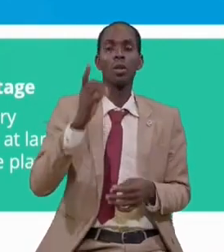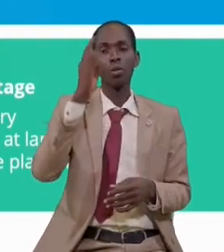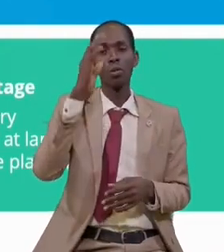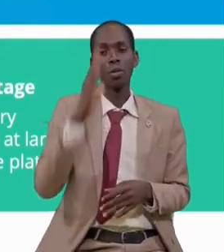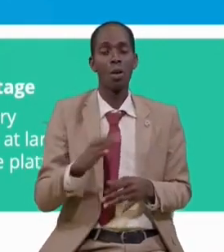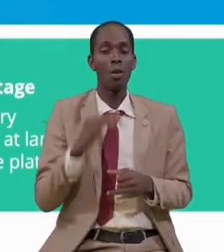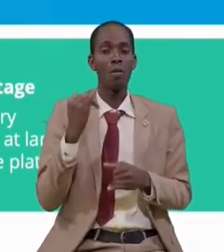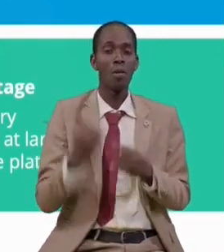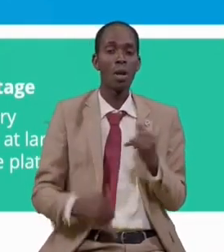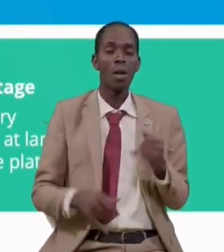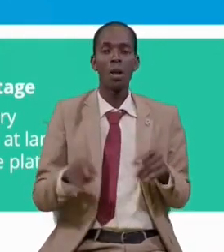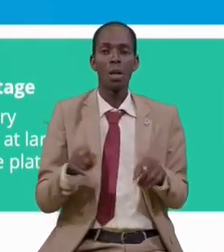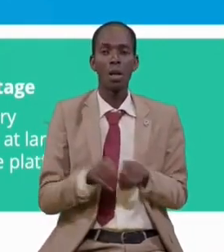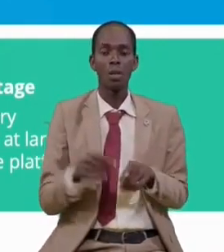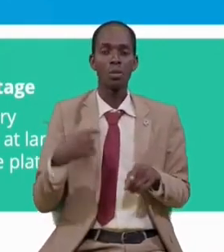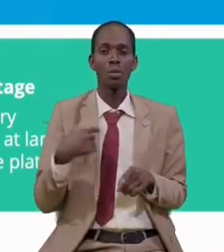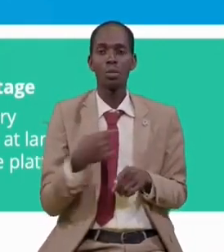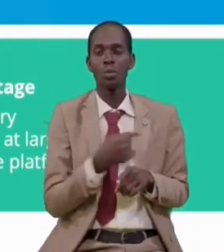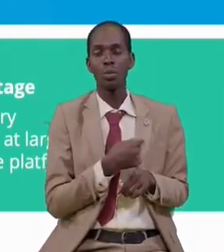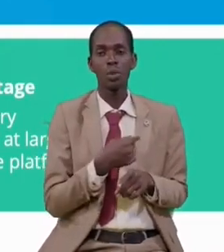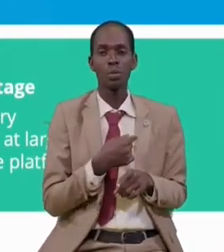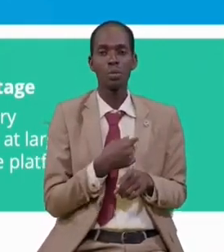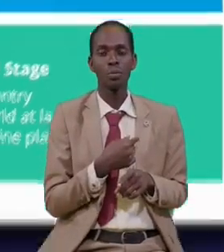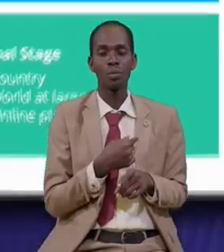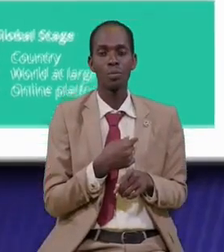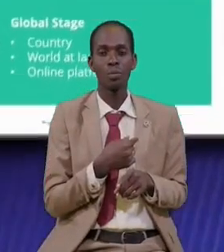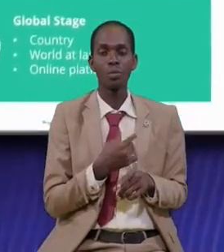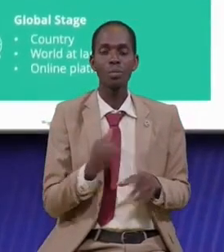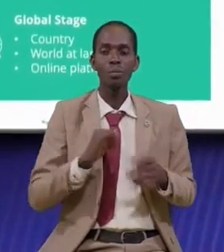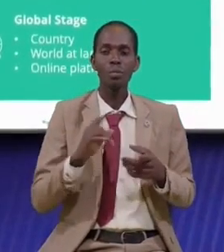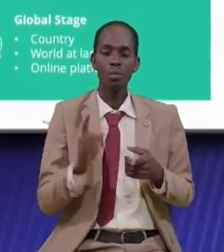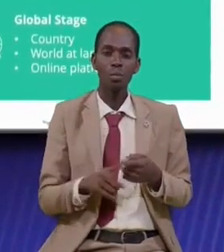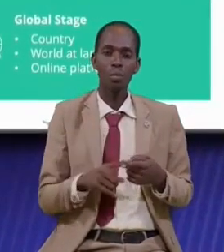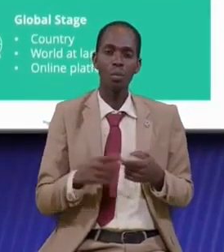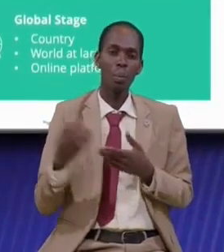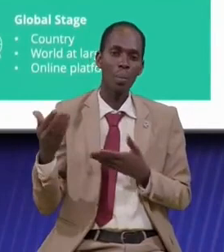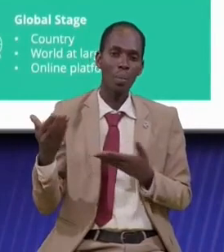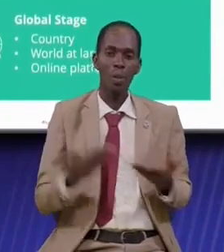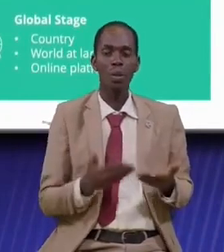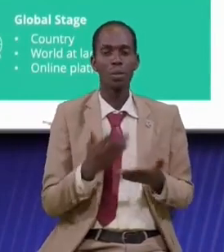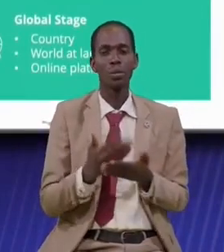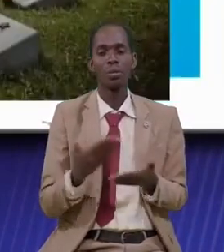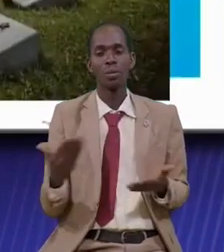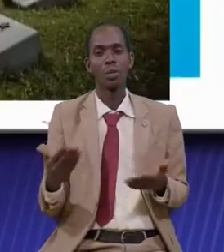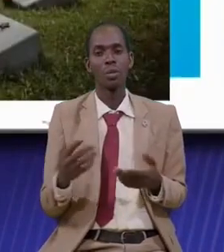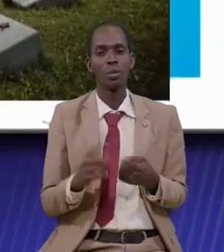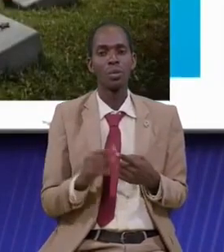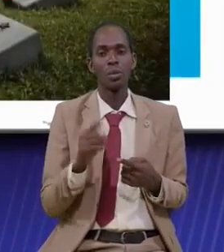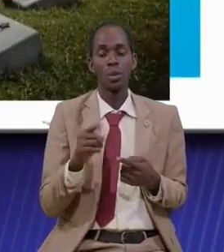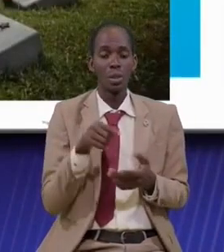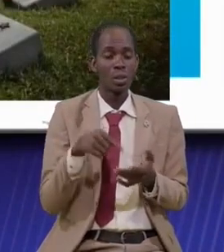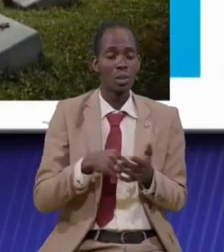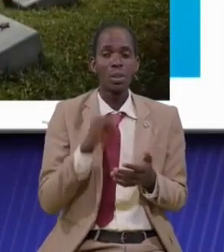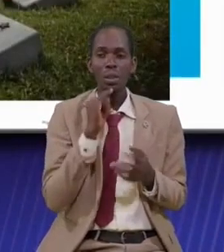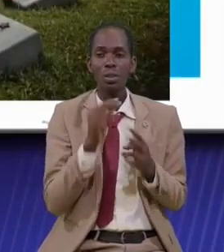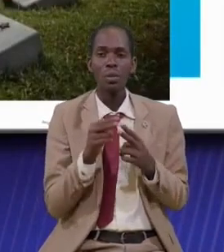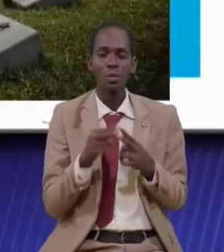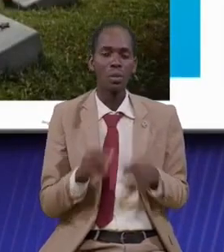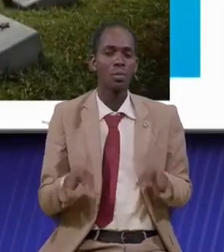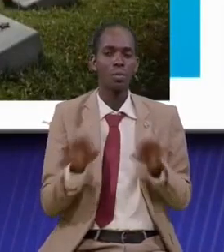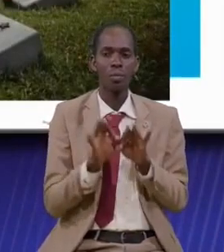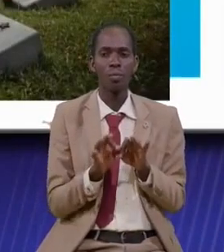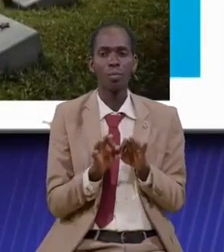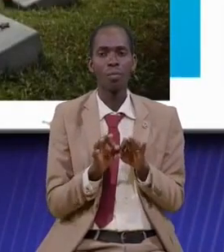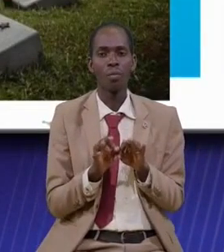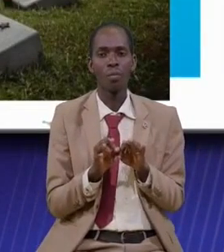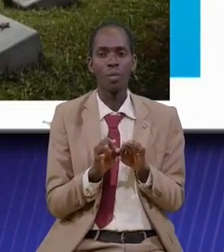ways this morning, I want to read something that Miles Morrow said. And this thing is very serious. Miles Morrow said